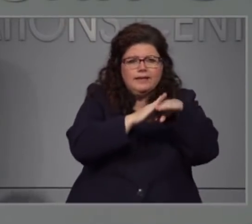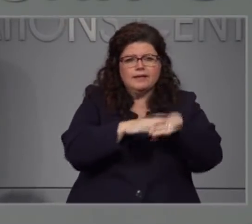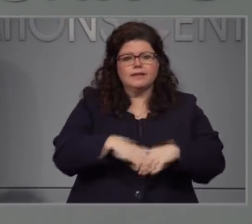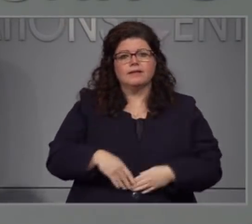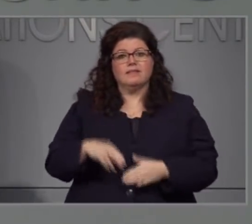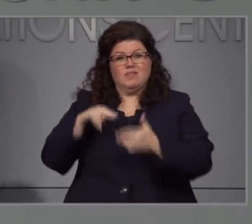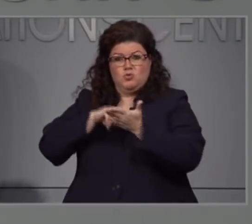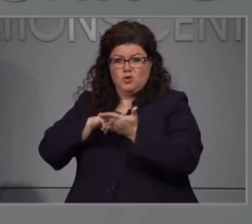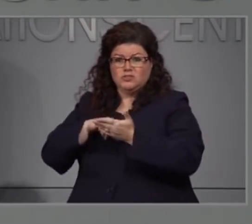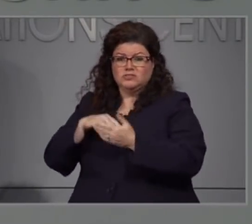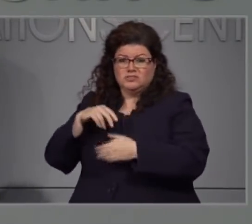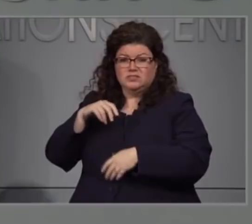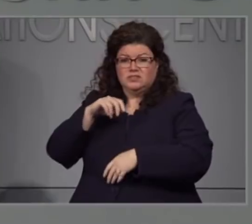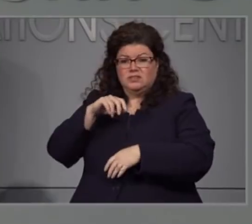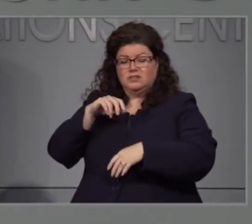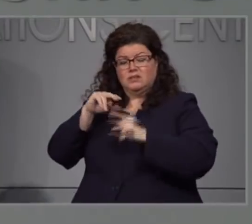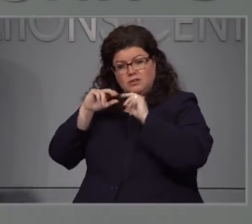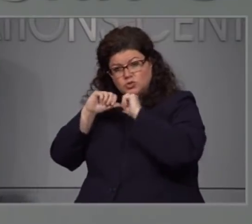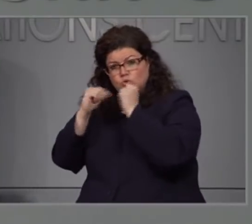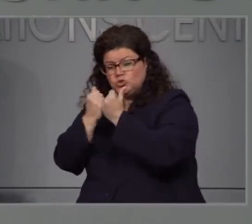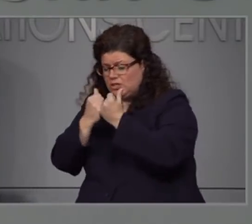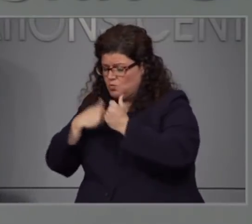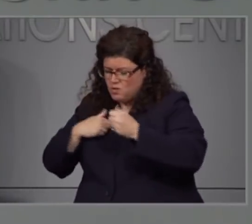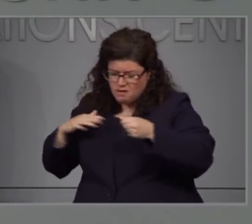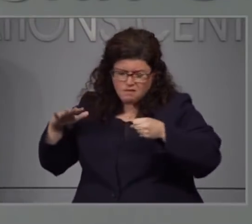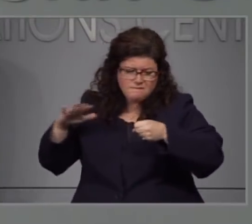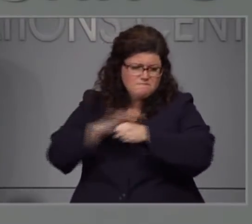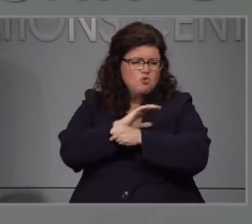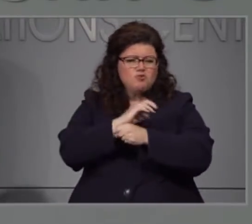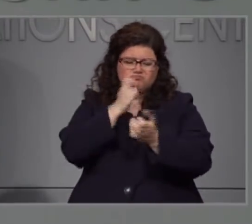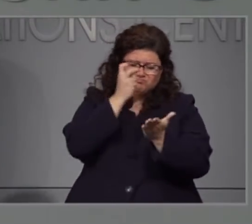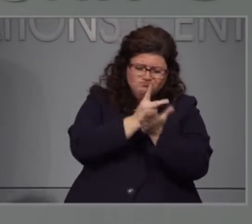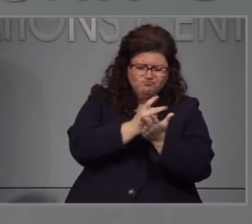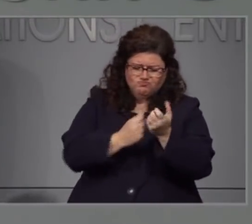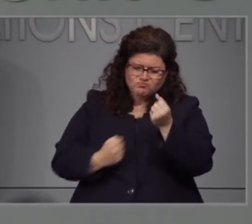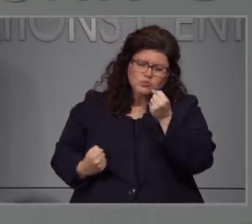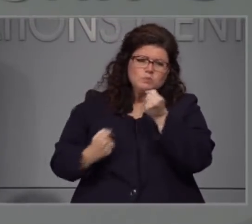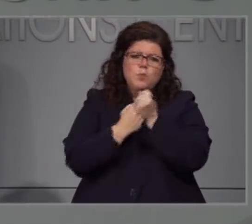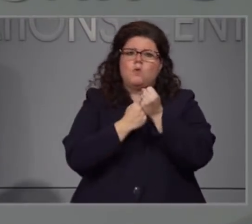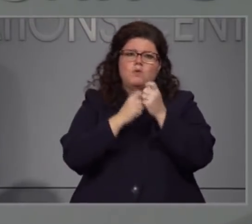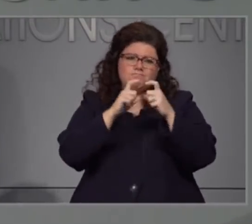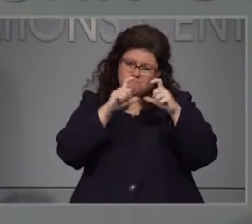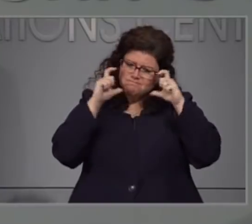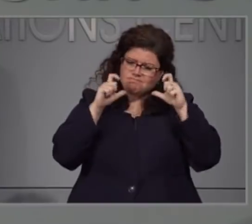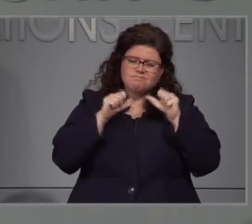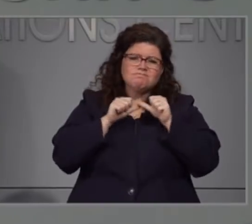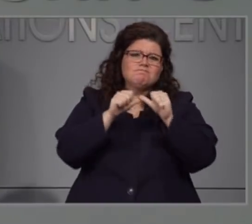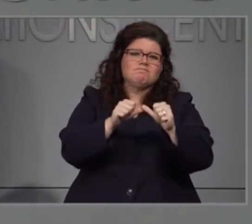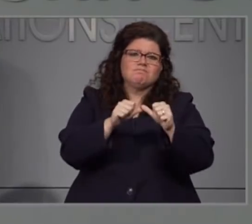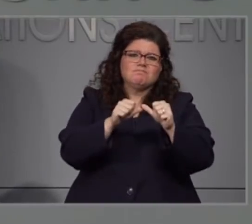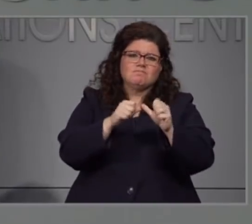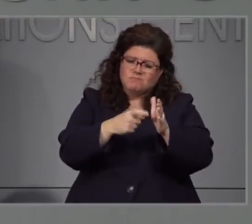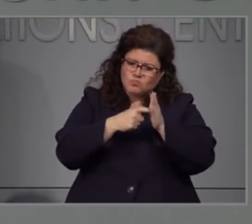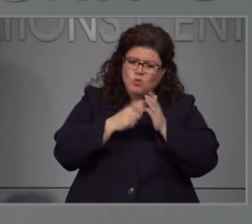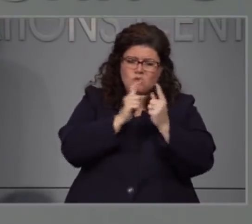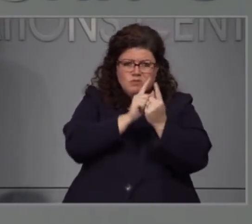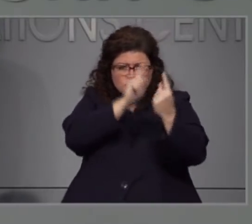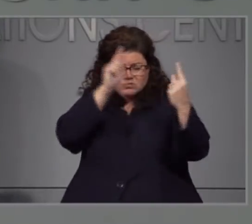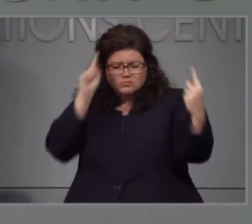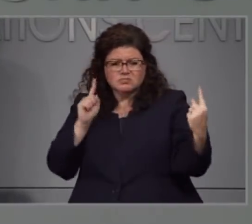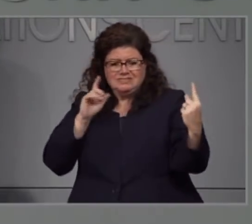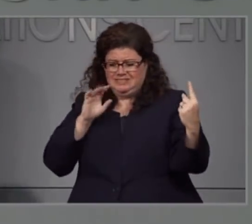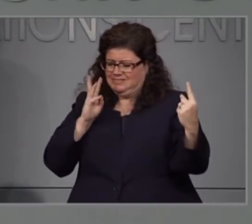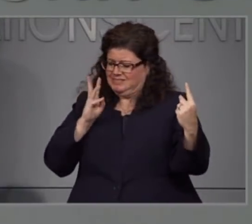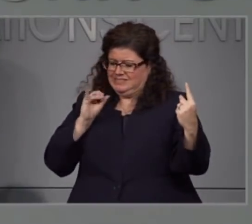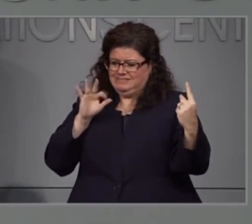Association endorses and fully supports the wearing of face coverings, social distancing, and frequent